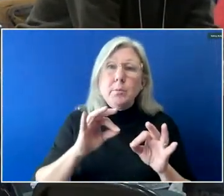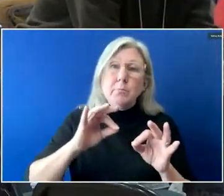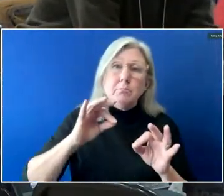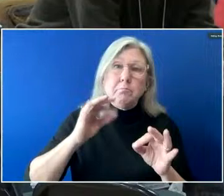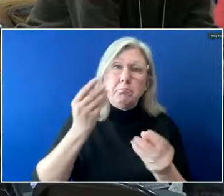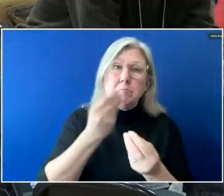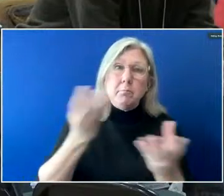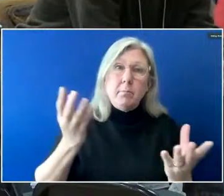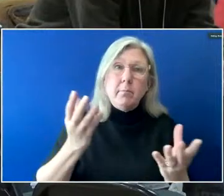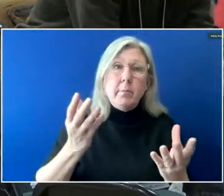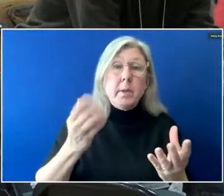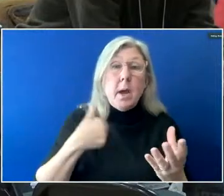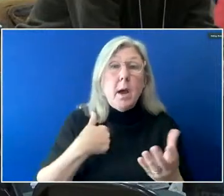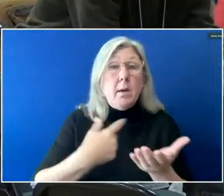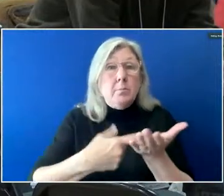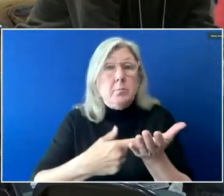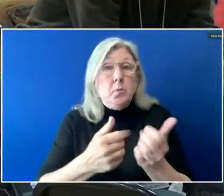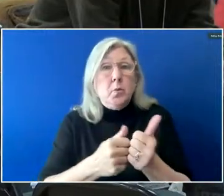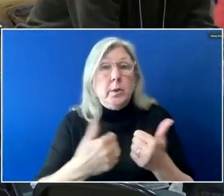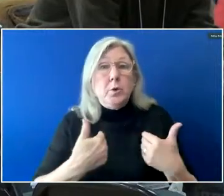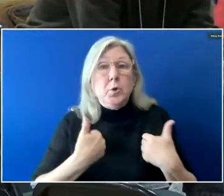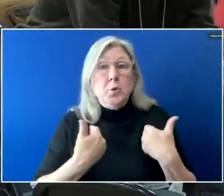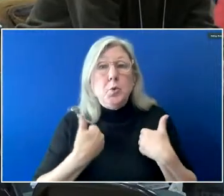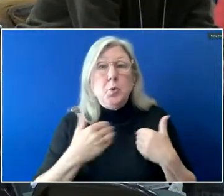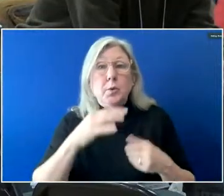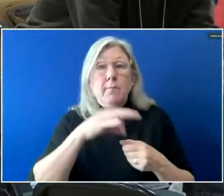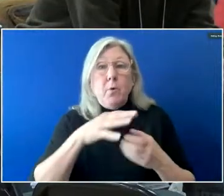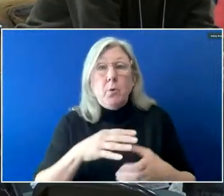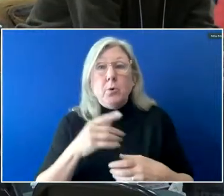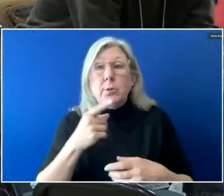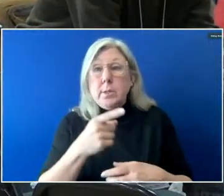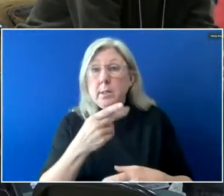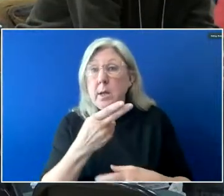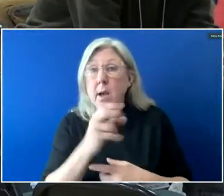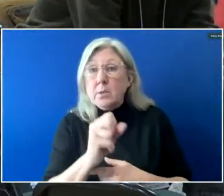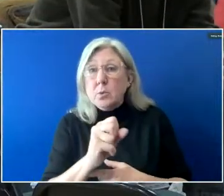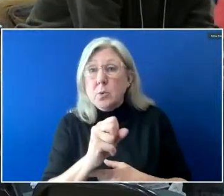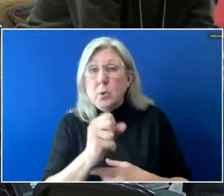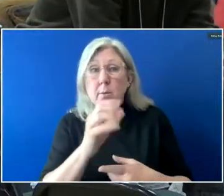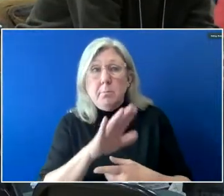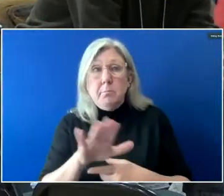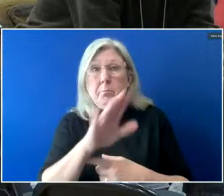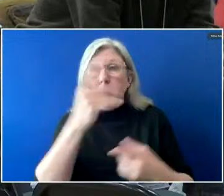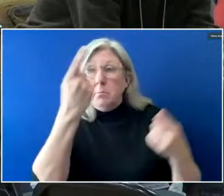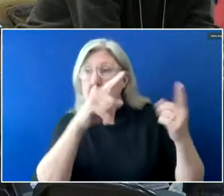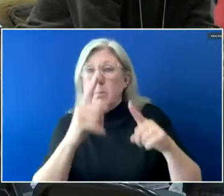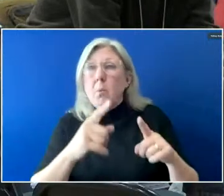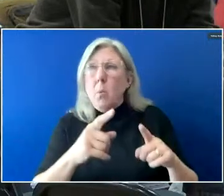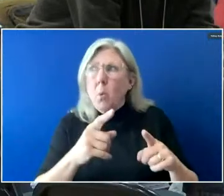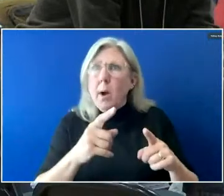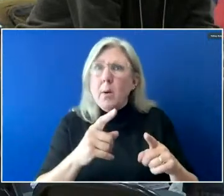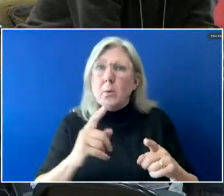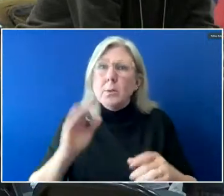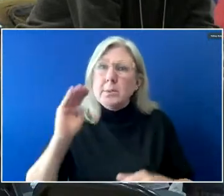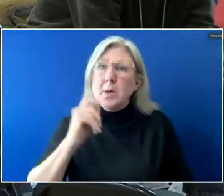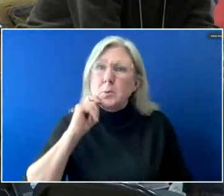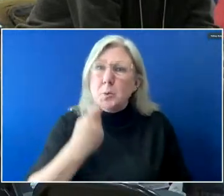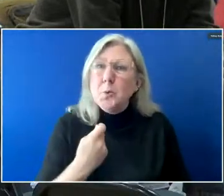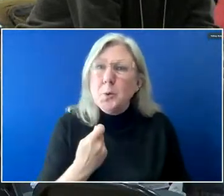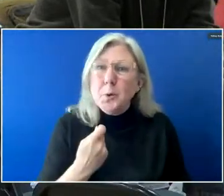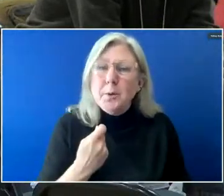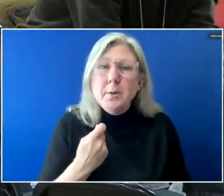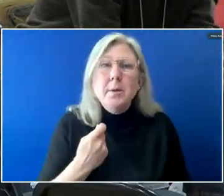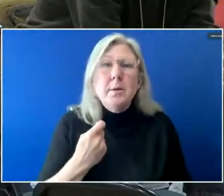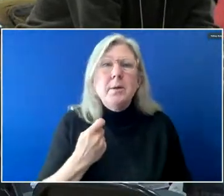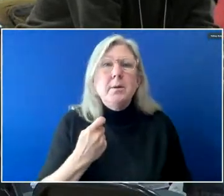voters at the high school um the consensus was wow that sounds really cool um for the reason that I think a lot of